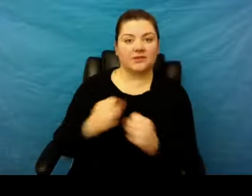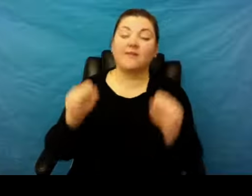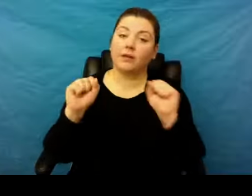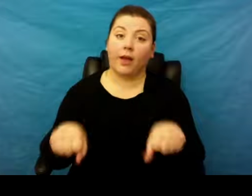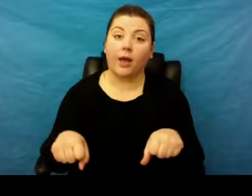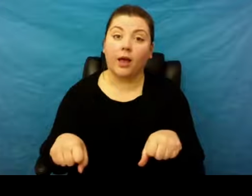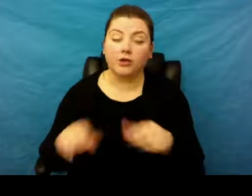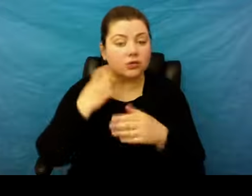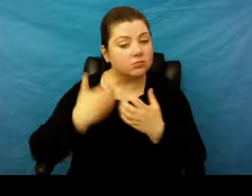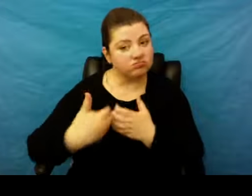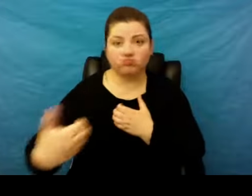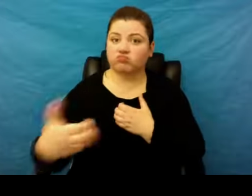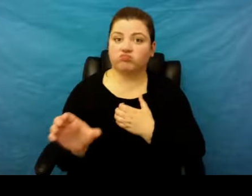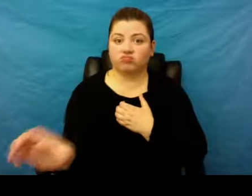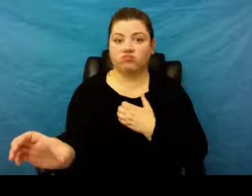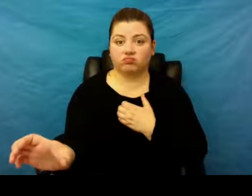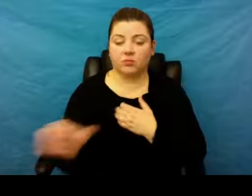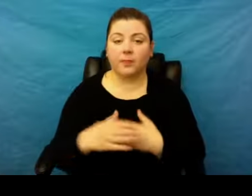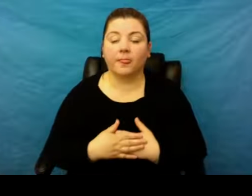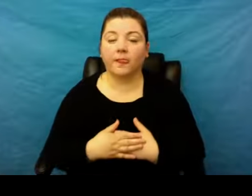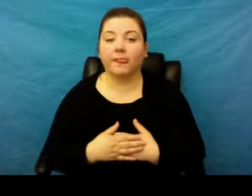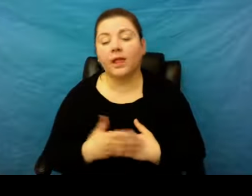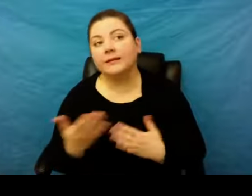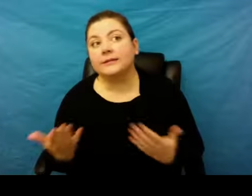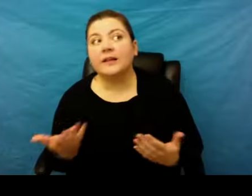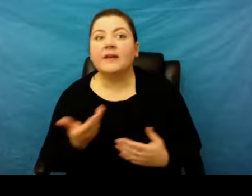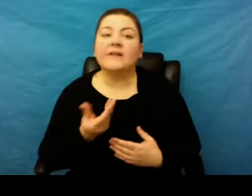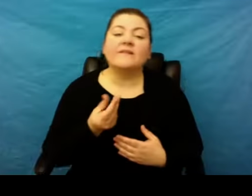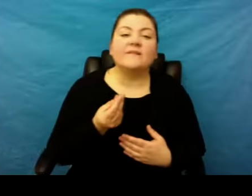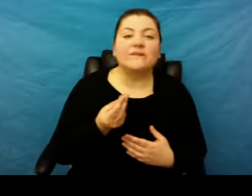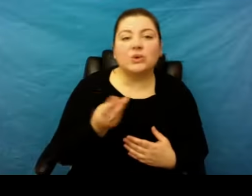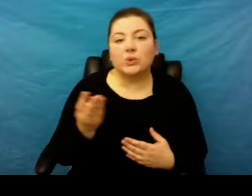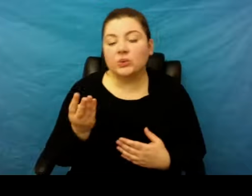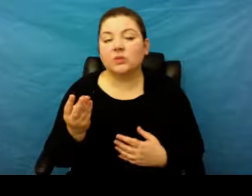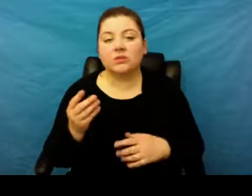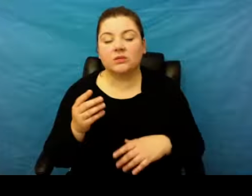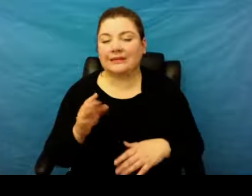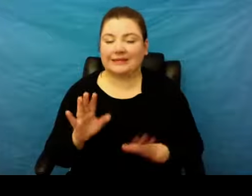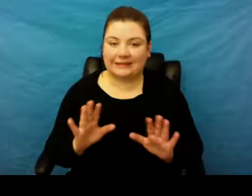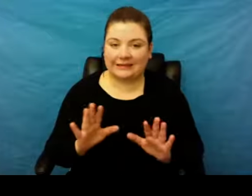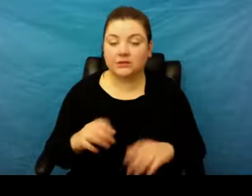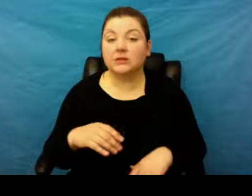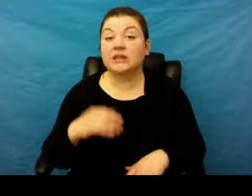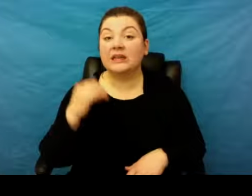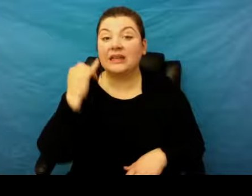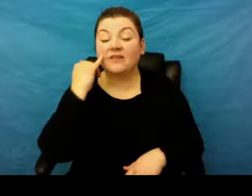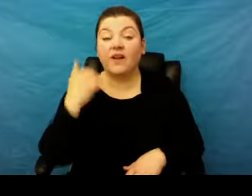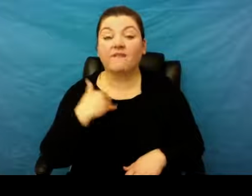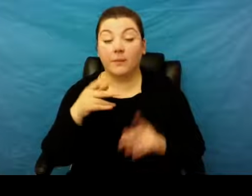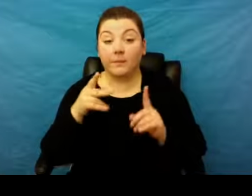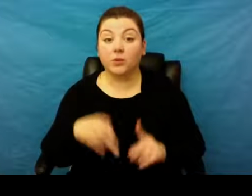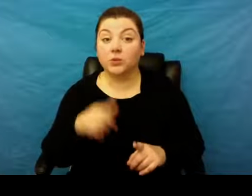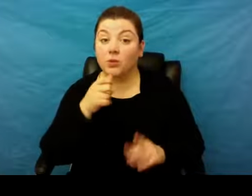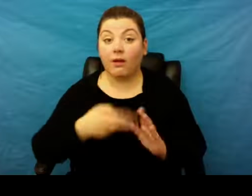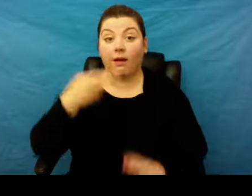safe. There are a couple exceptions to that, and I think this is important. If you have a vulnerable population in your